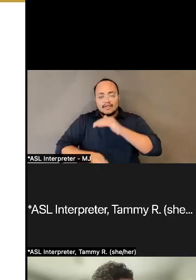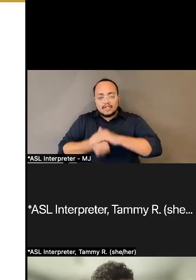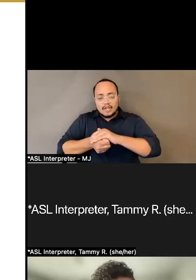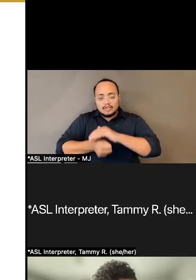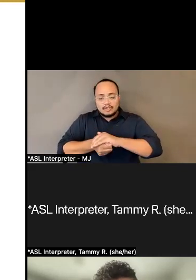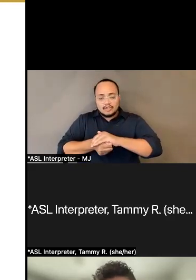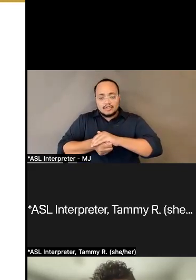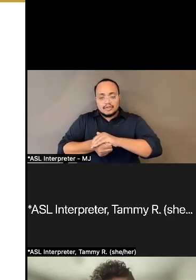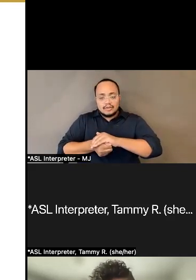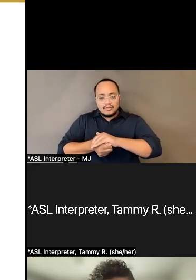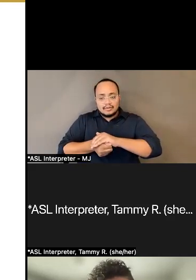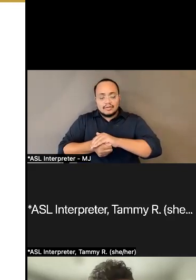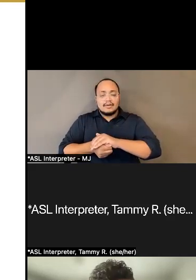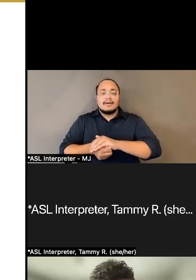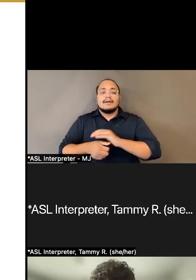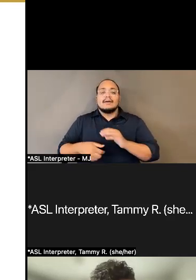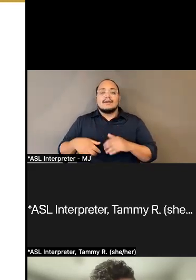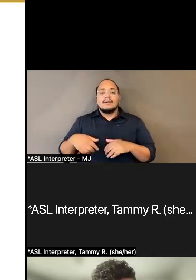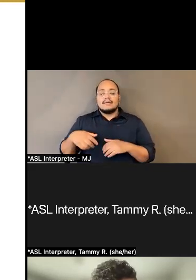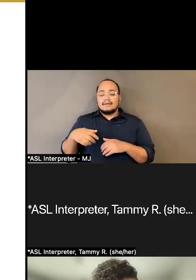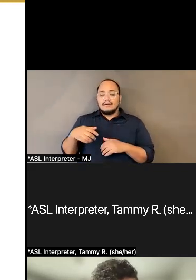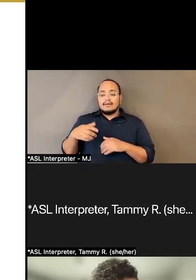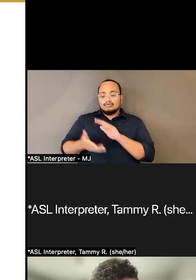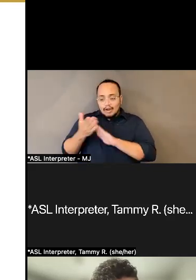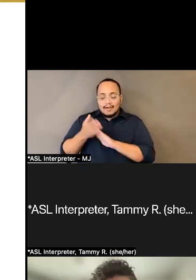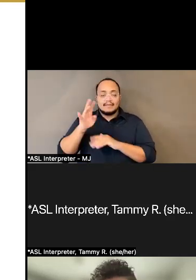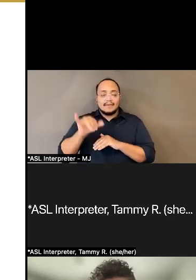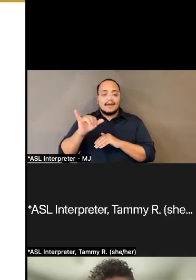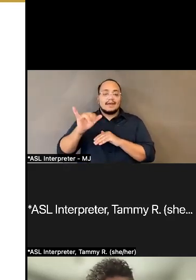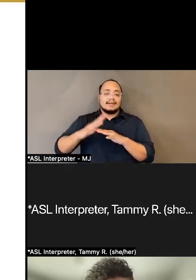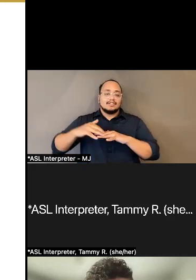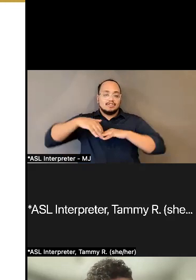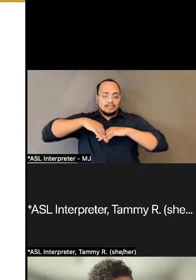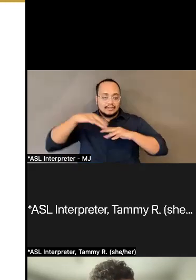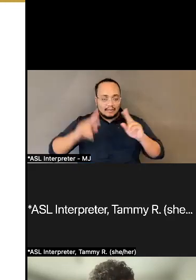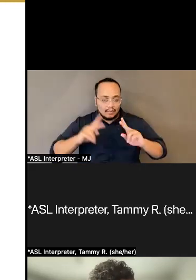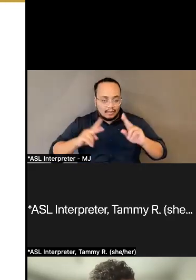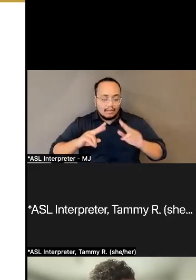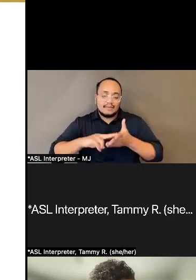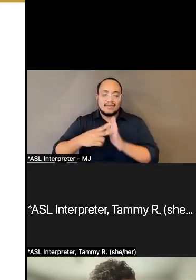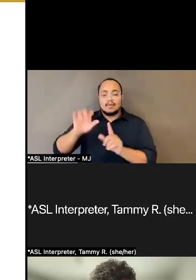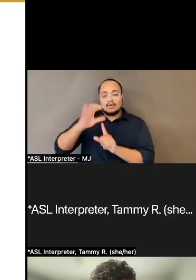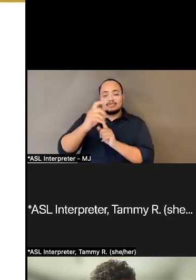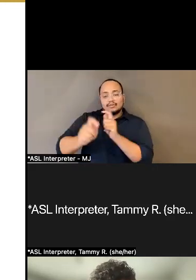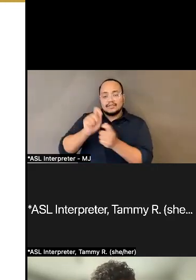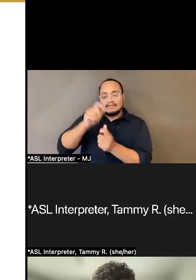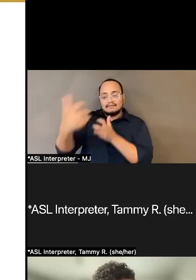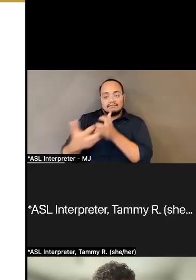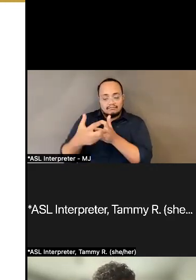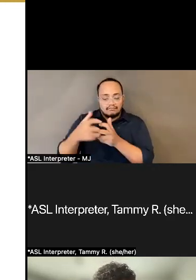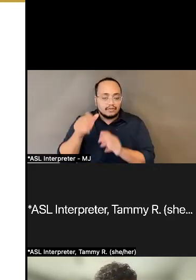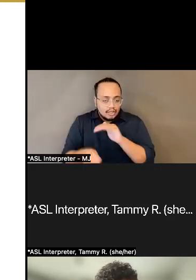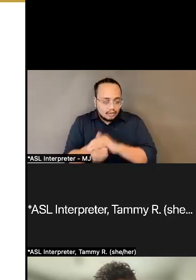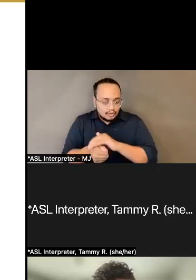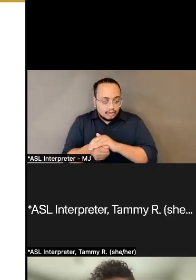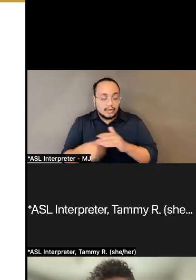are run by their Native relatives, so culturally specific shelters.